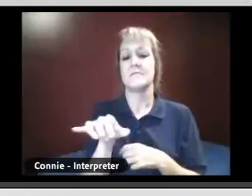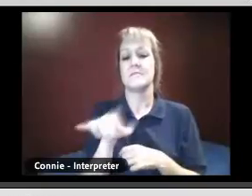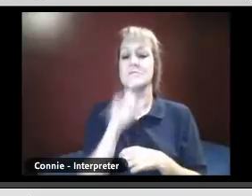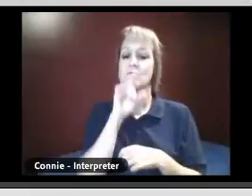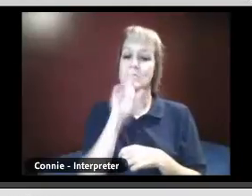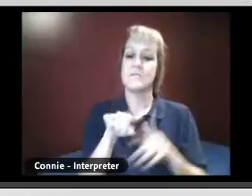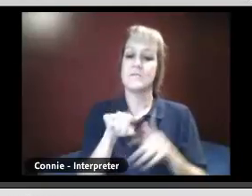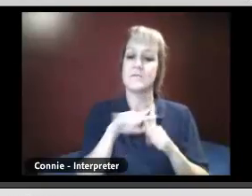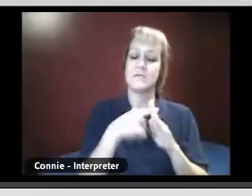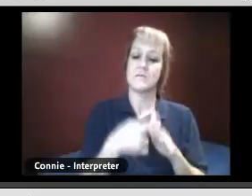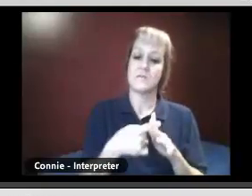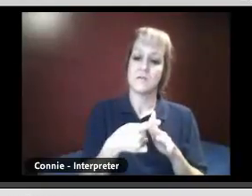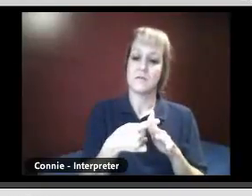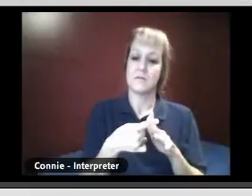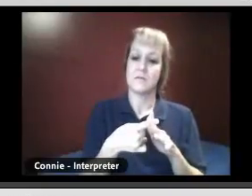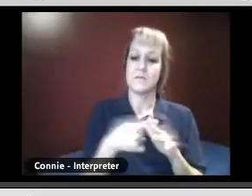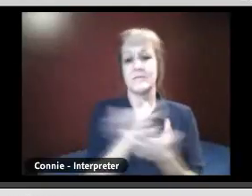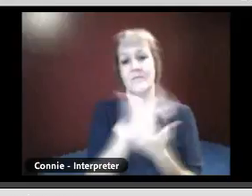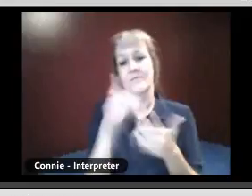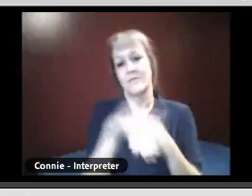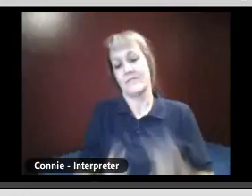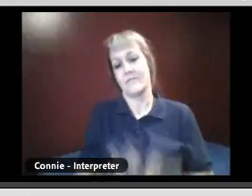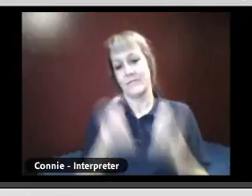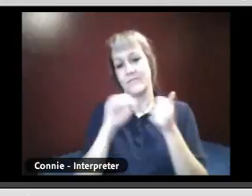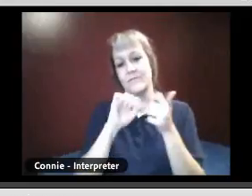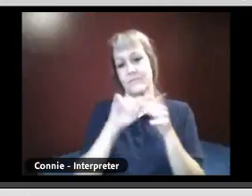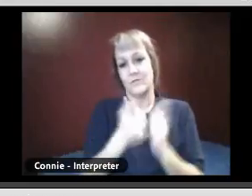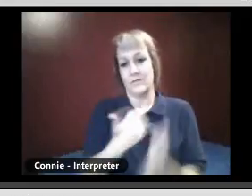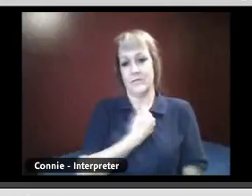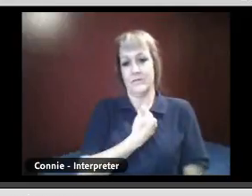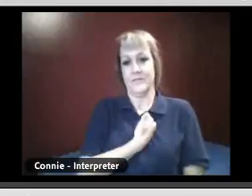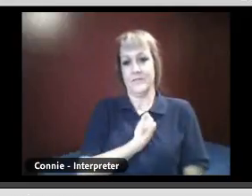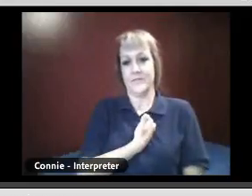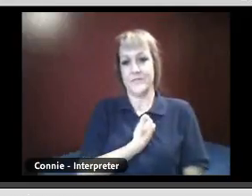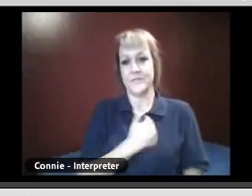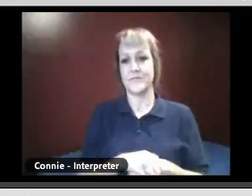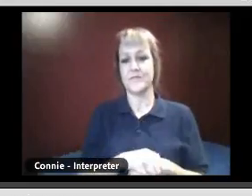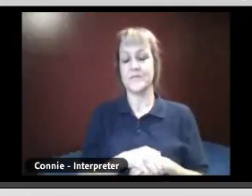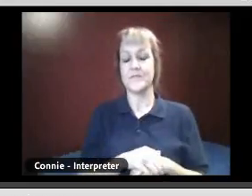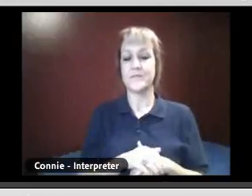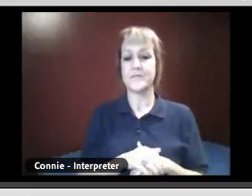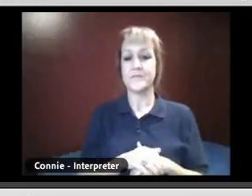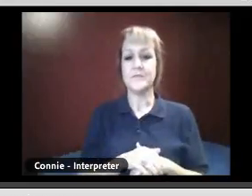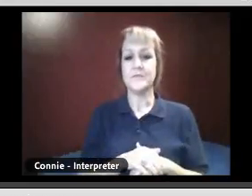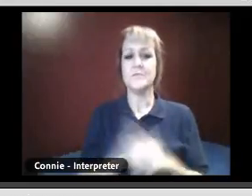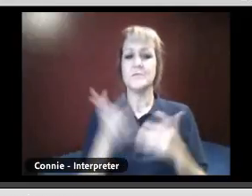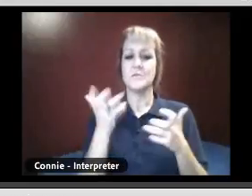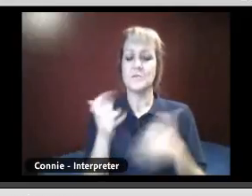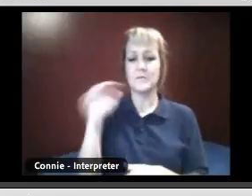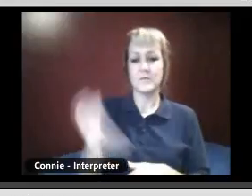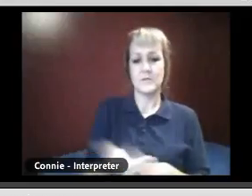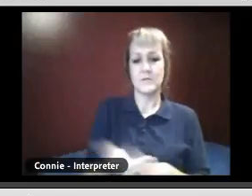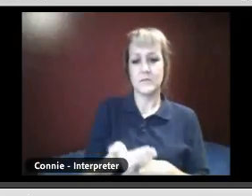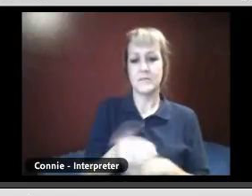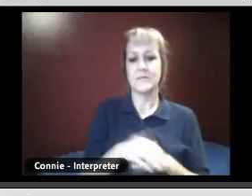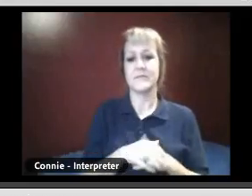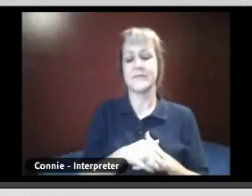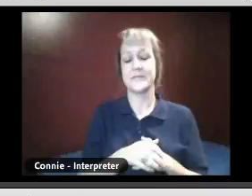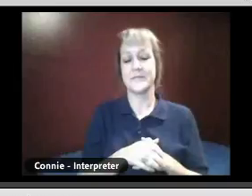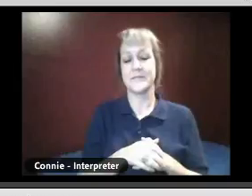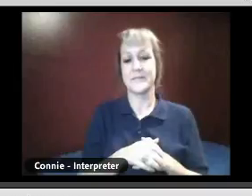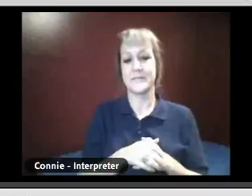begin, actually, everything in life begins with ourselves. And I wanted to introduce you to, if it would show up,